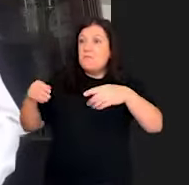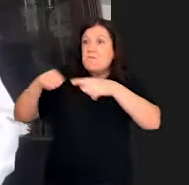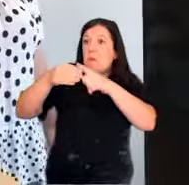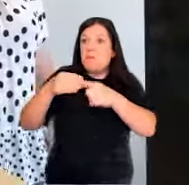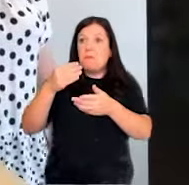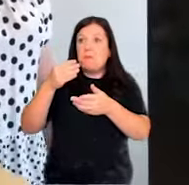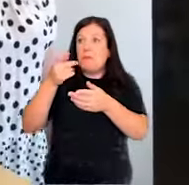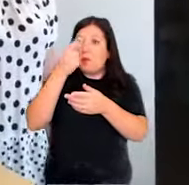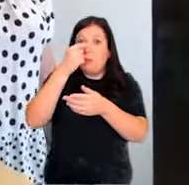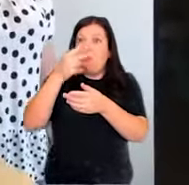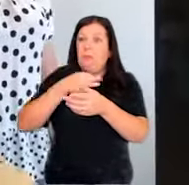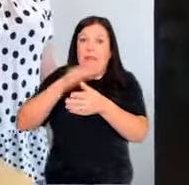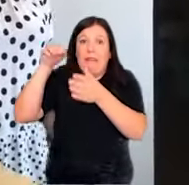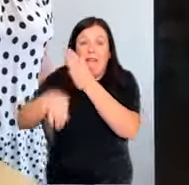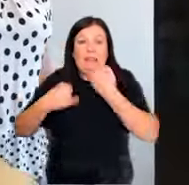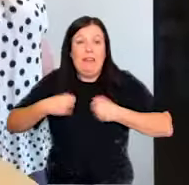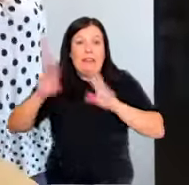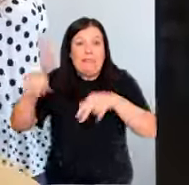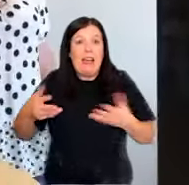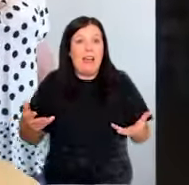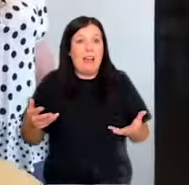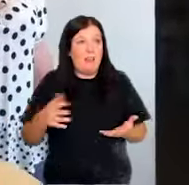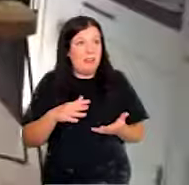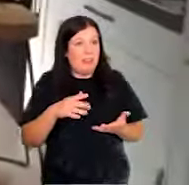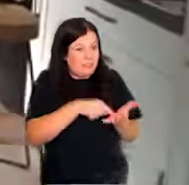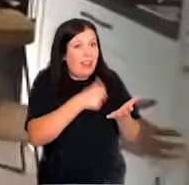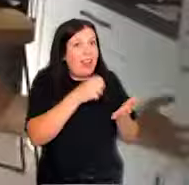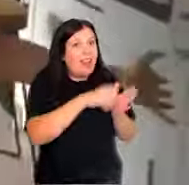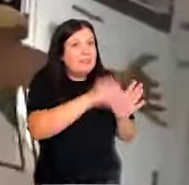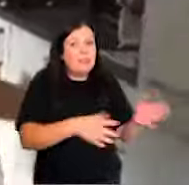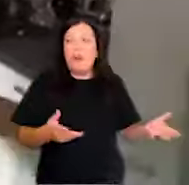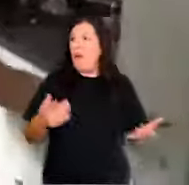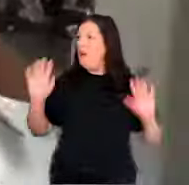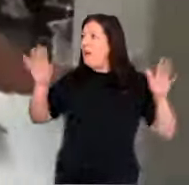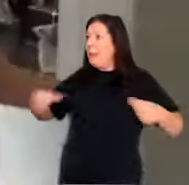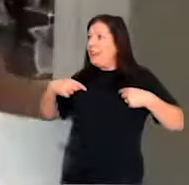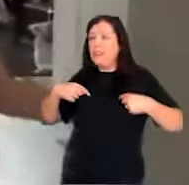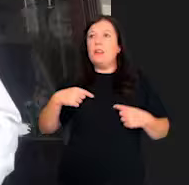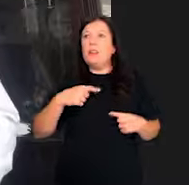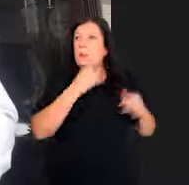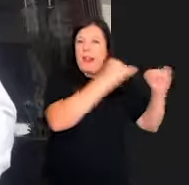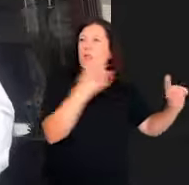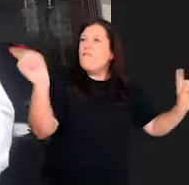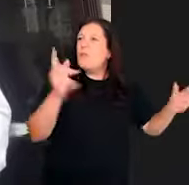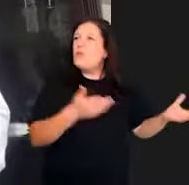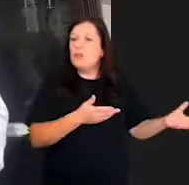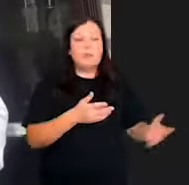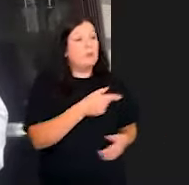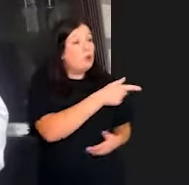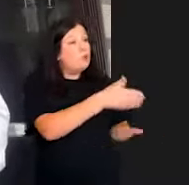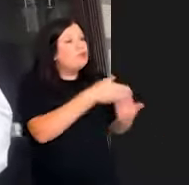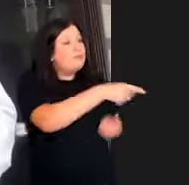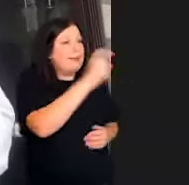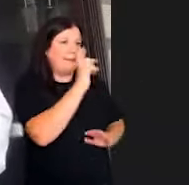away. But it wasn't me. Don't blame her, Dad. No, don't defend her,